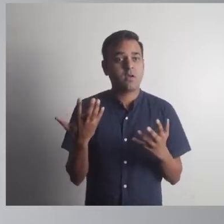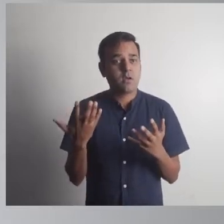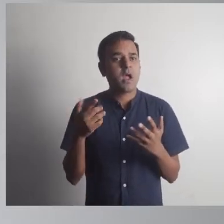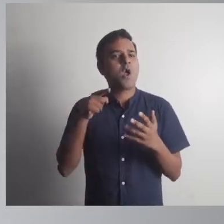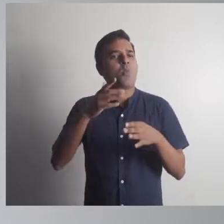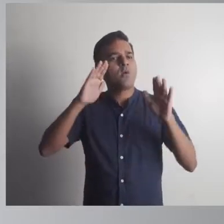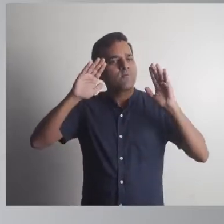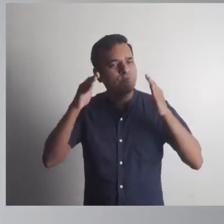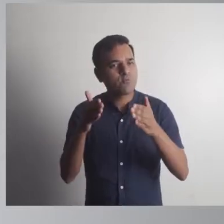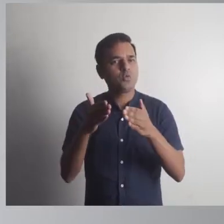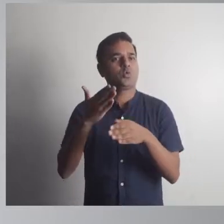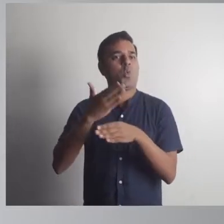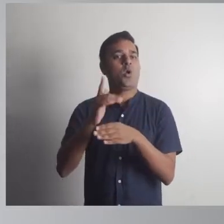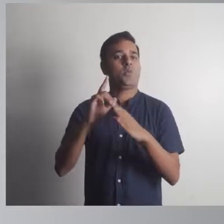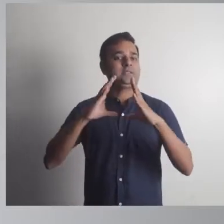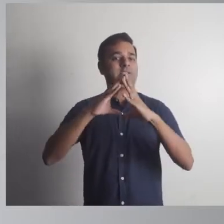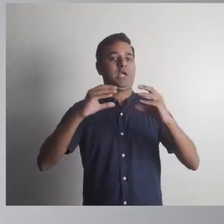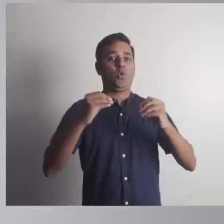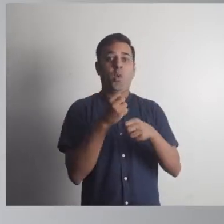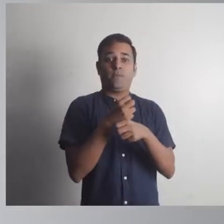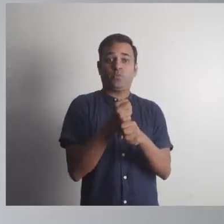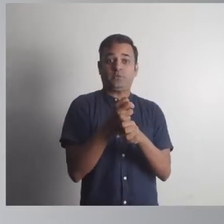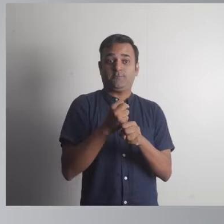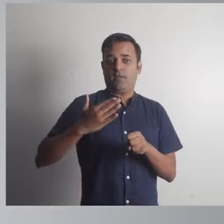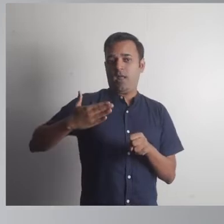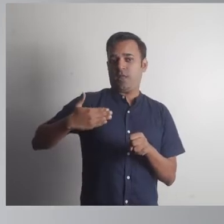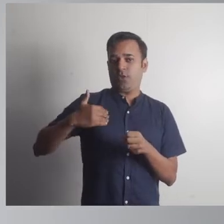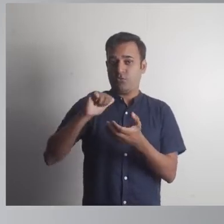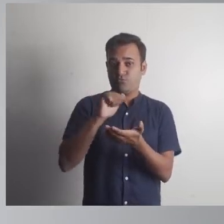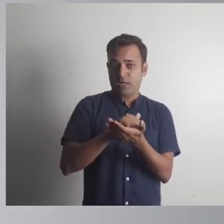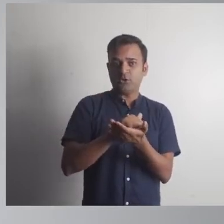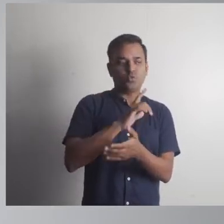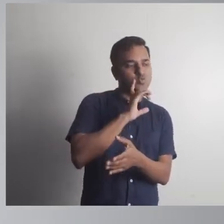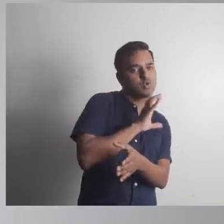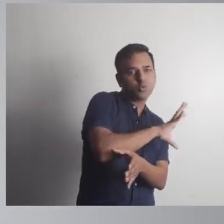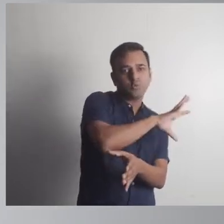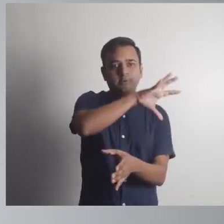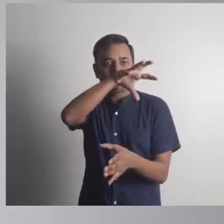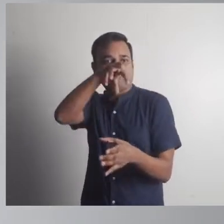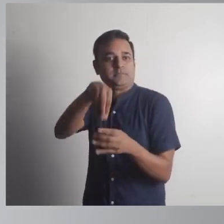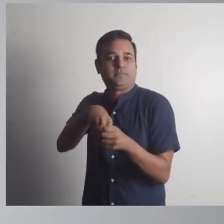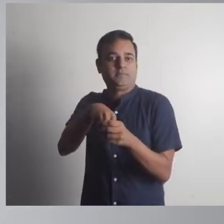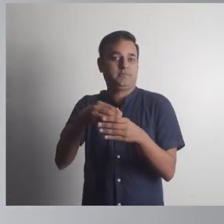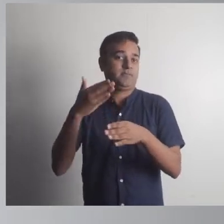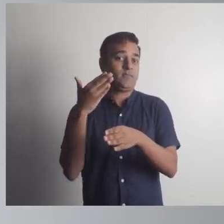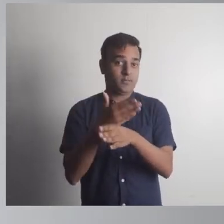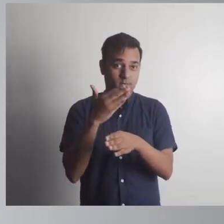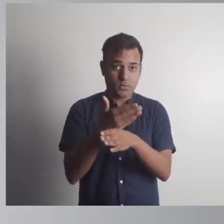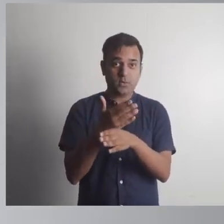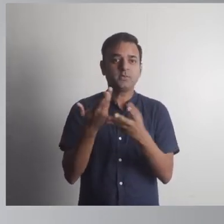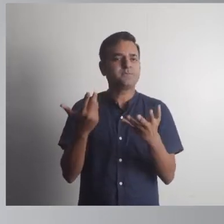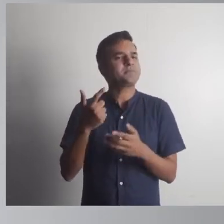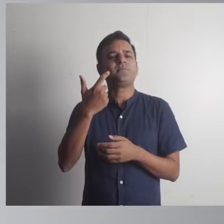and integrate it into all our feminist work. I don't care if we're working on economics or we're working on education, all of